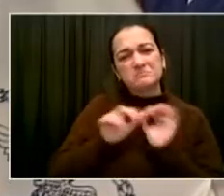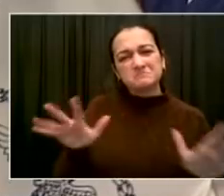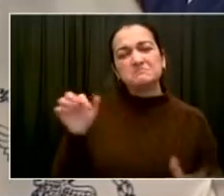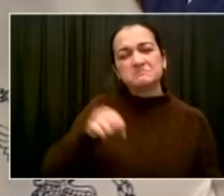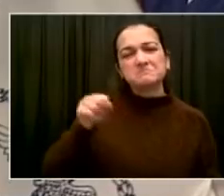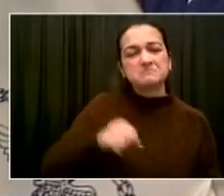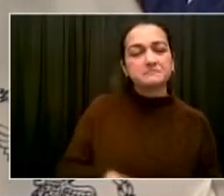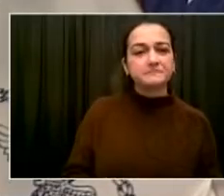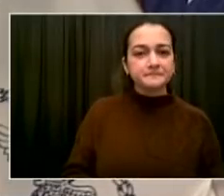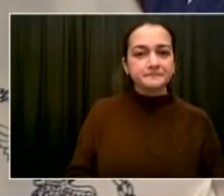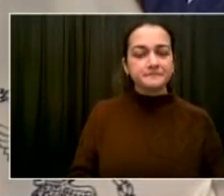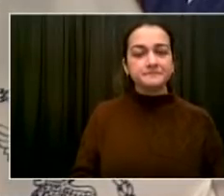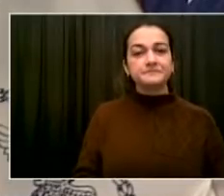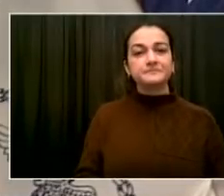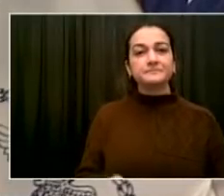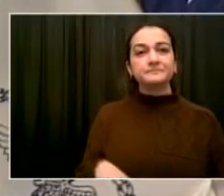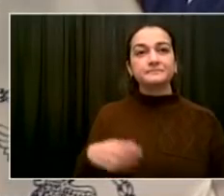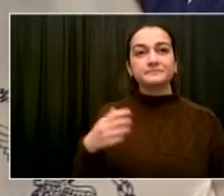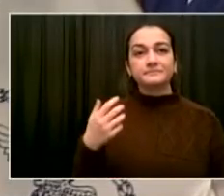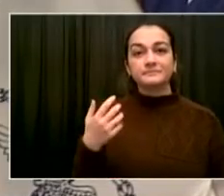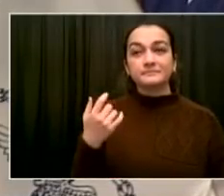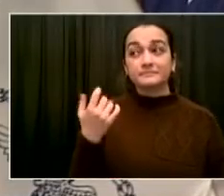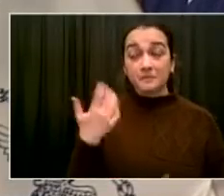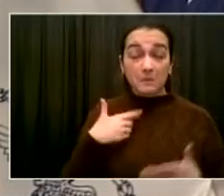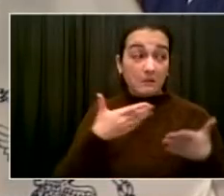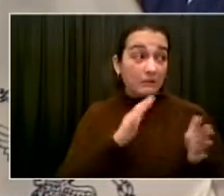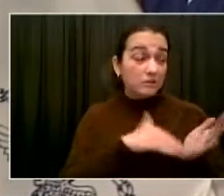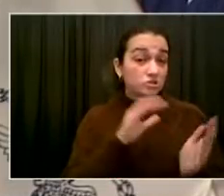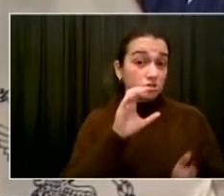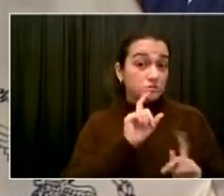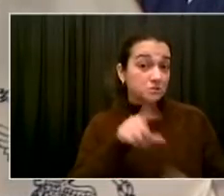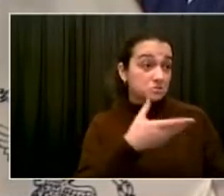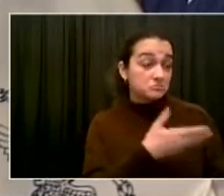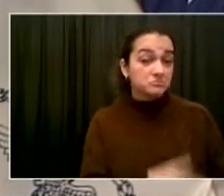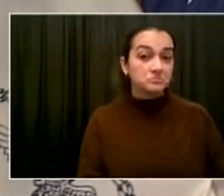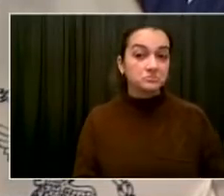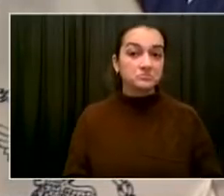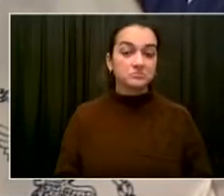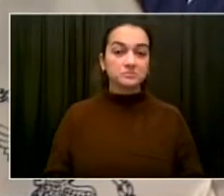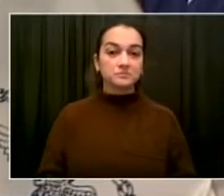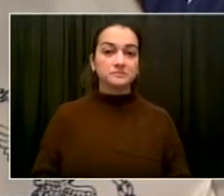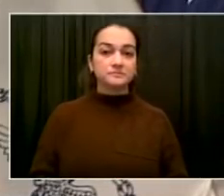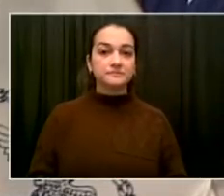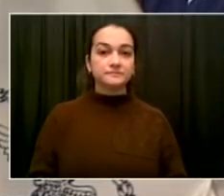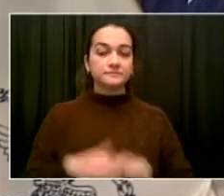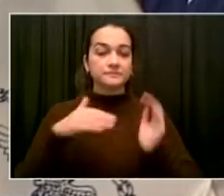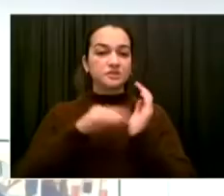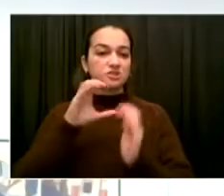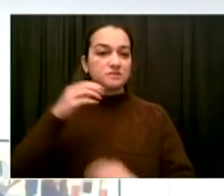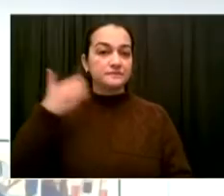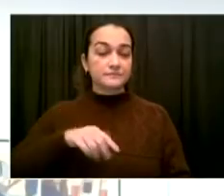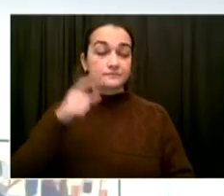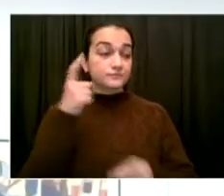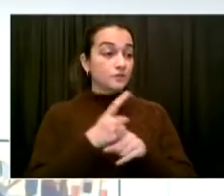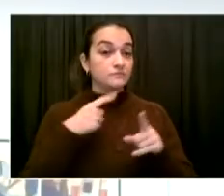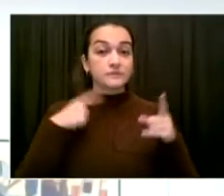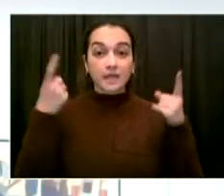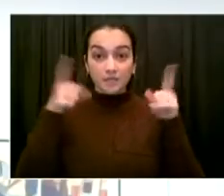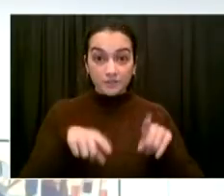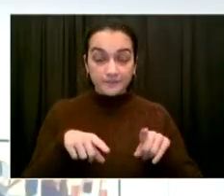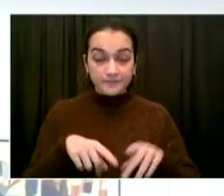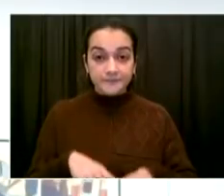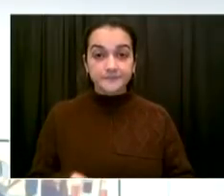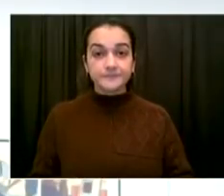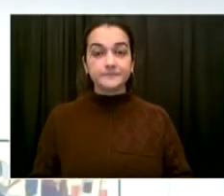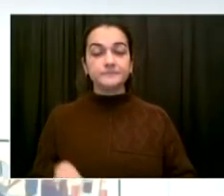add? Yes, thank you, sir. And I agree on both counts. On the first, Elizabeth, I will